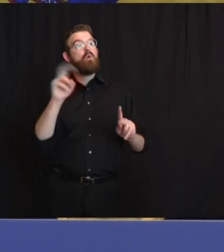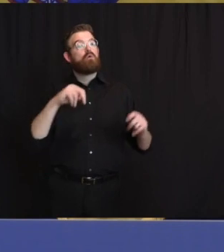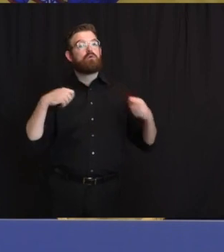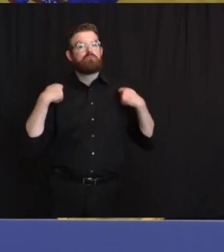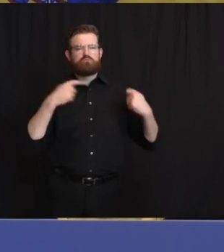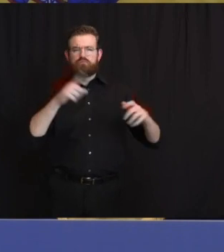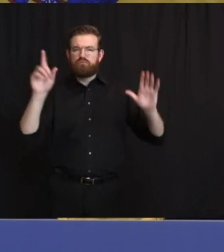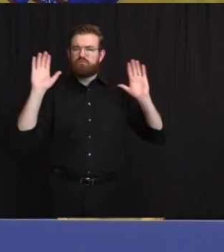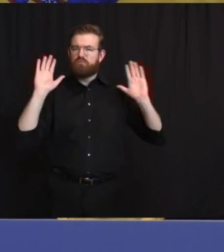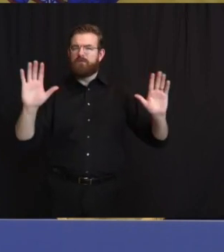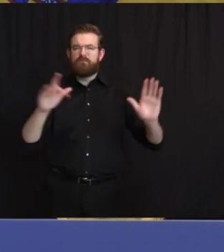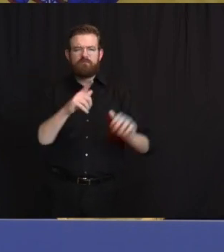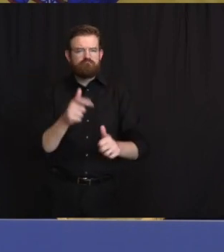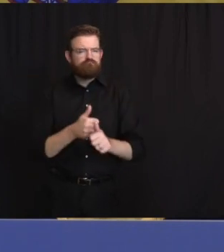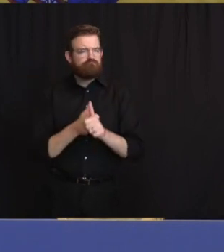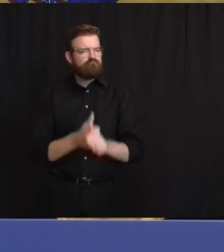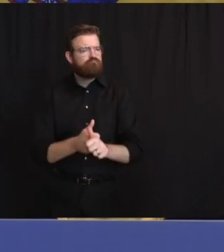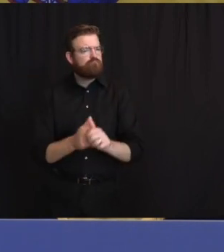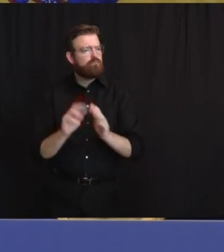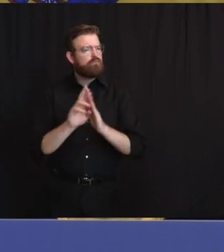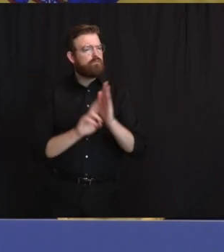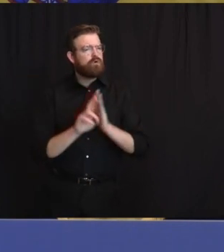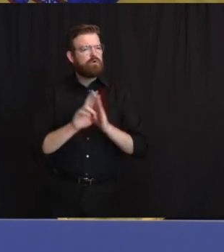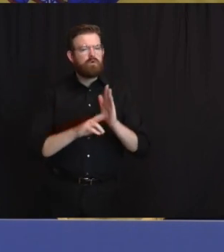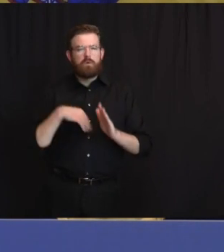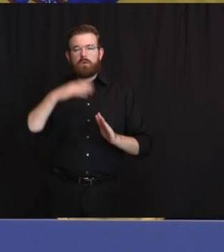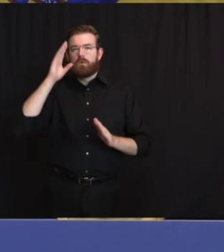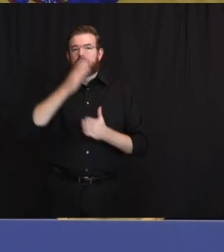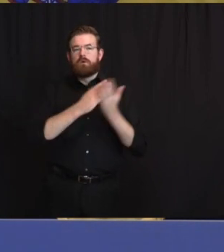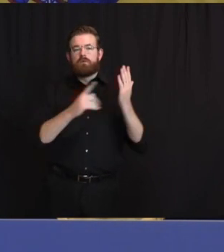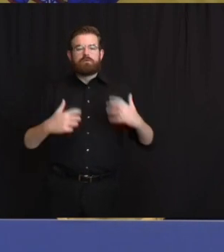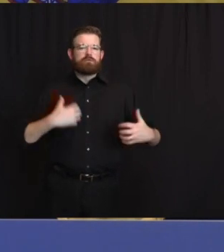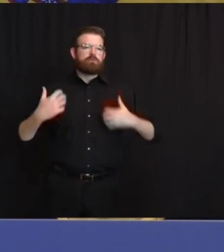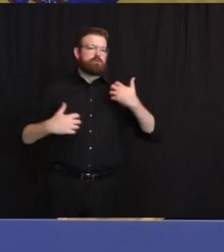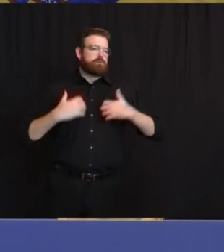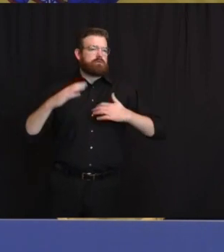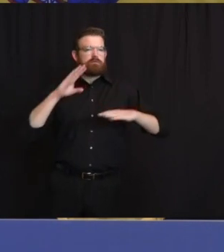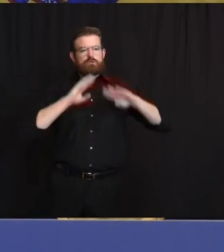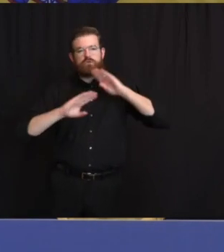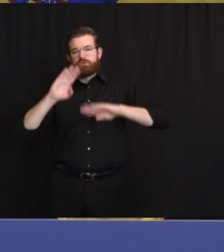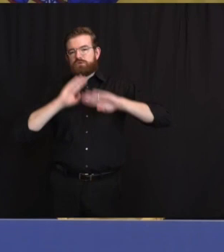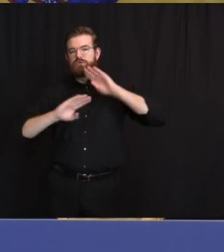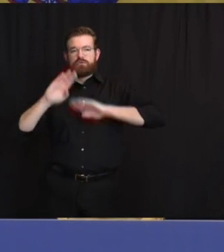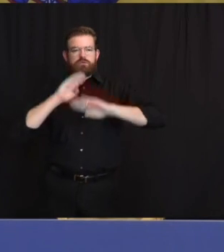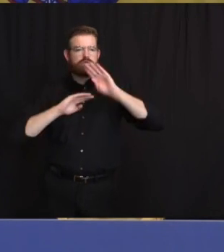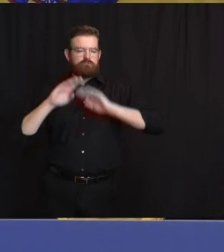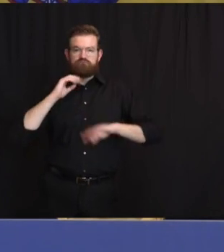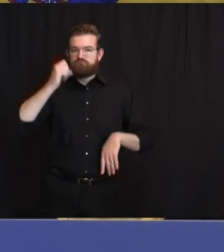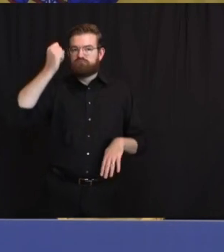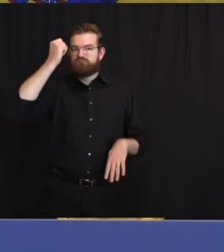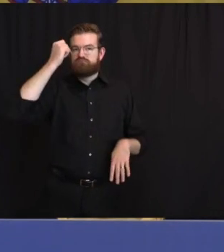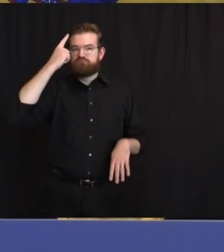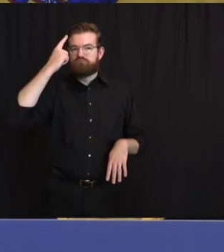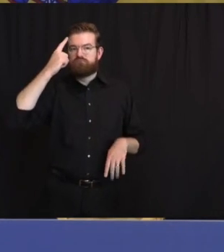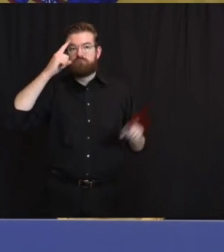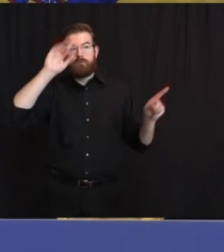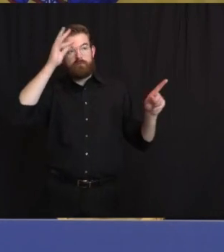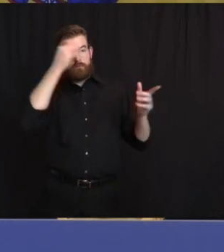blame their frustration? They've been crushed. It's another reason why being able to get that federal cash, for